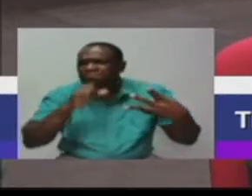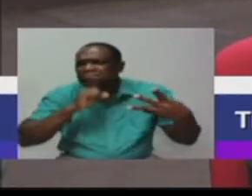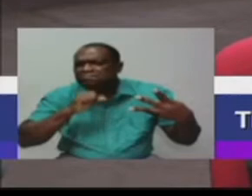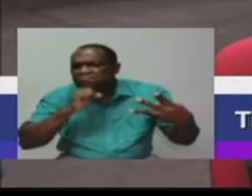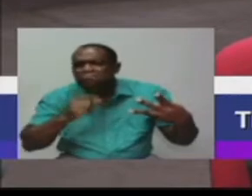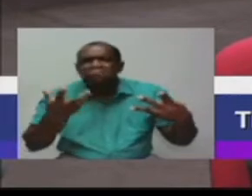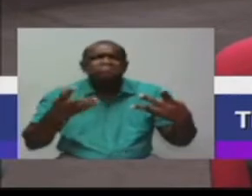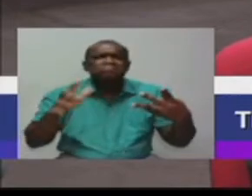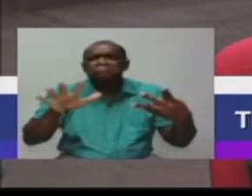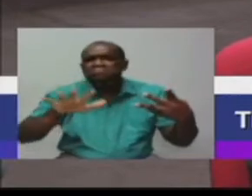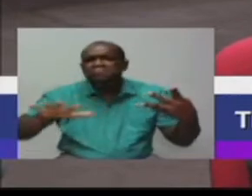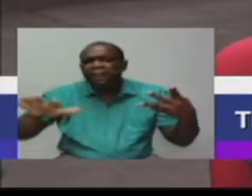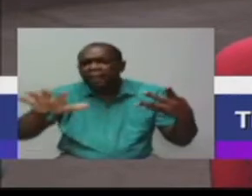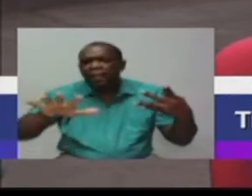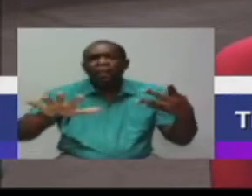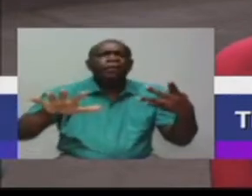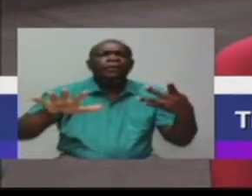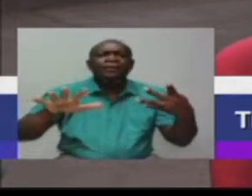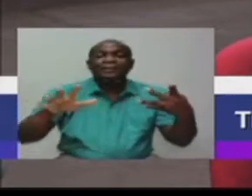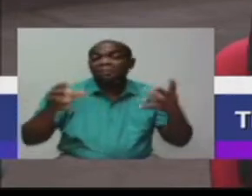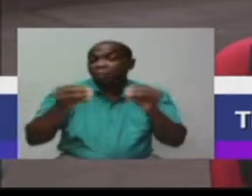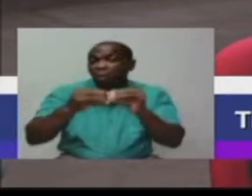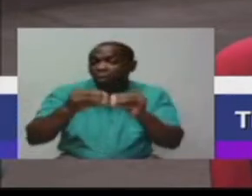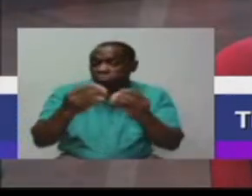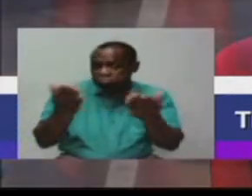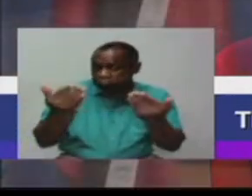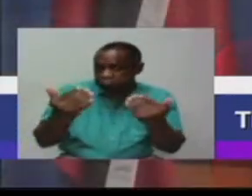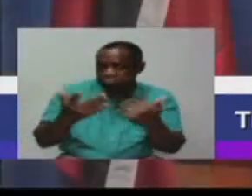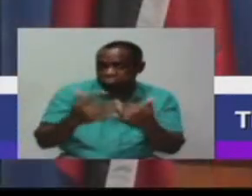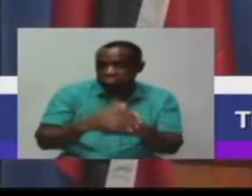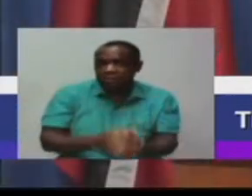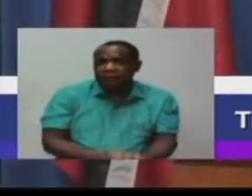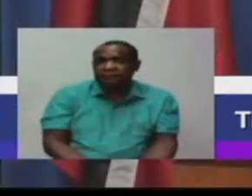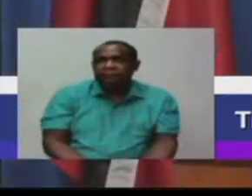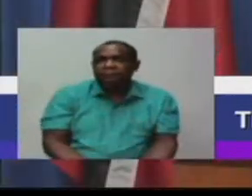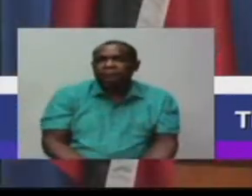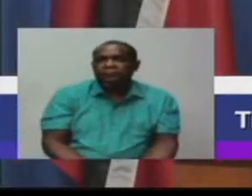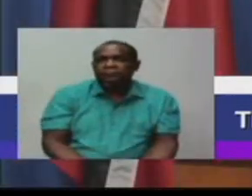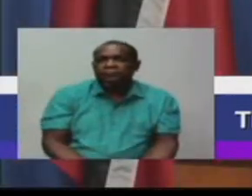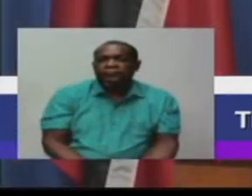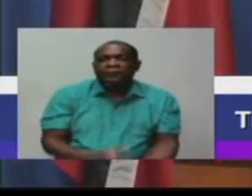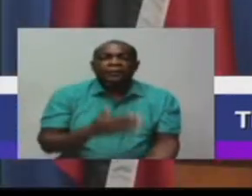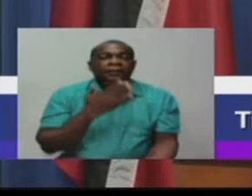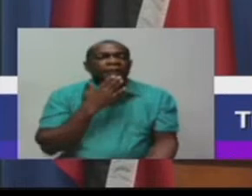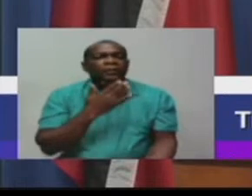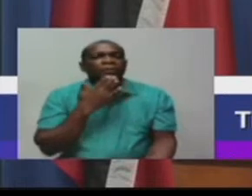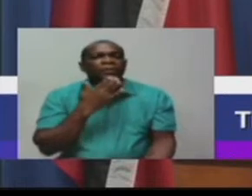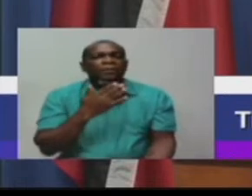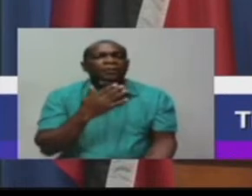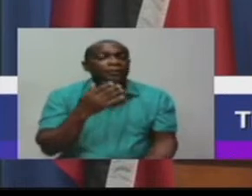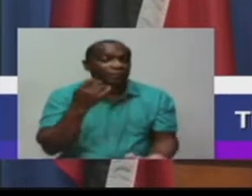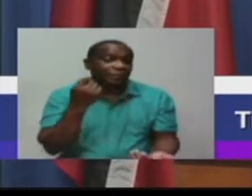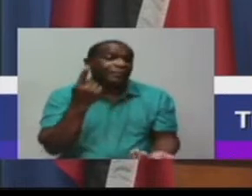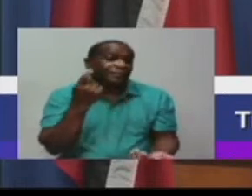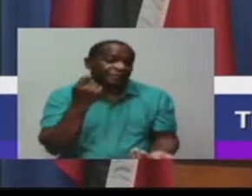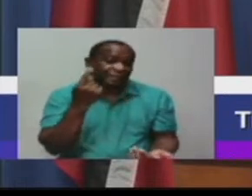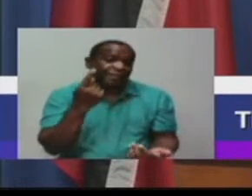areas, anything more details that we might have from you? Okay, thank you, Tarian. Of course, we do